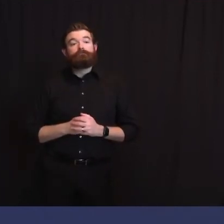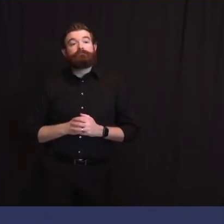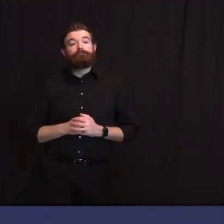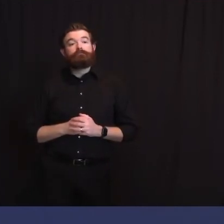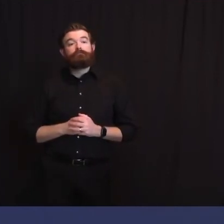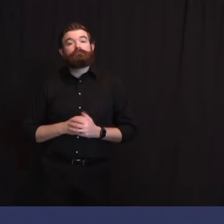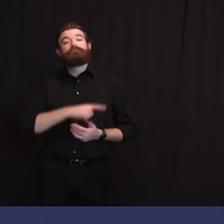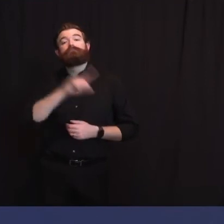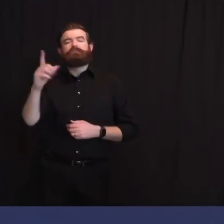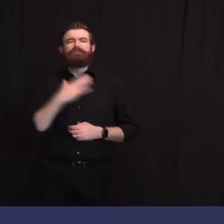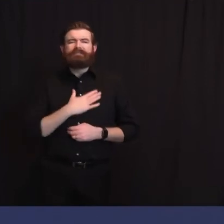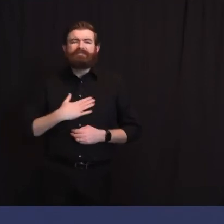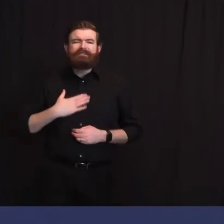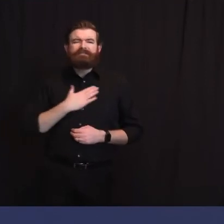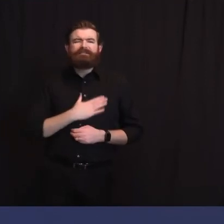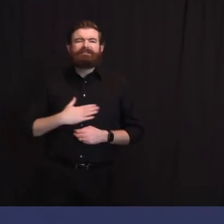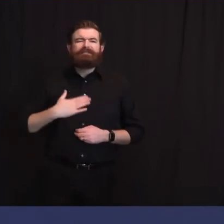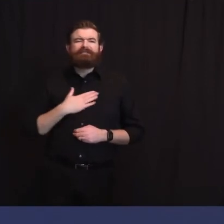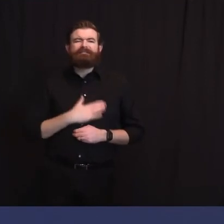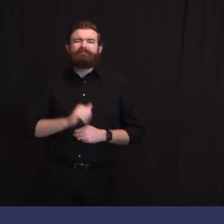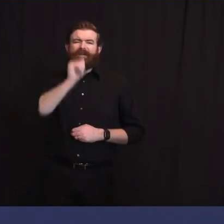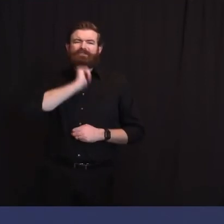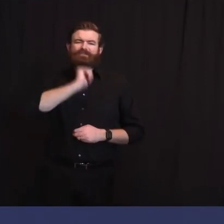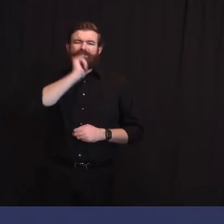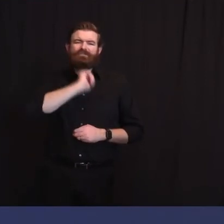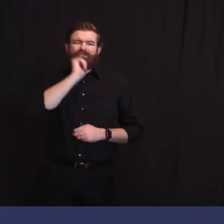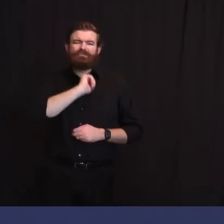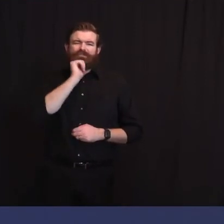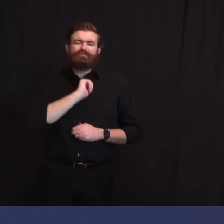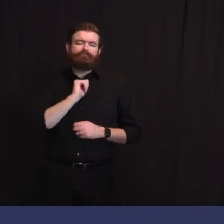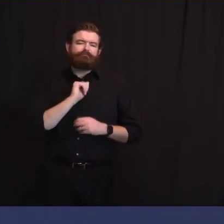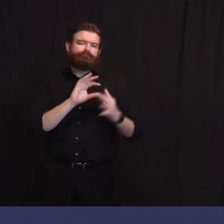patience on the vaccine. We're over 500,000.